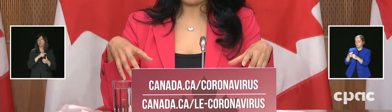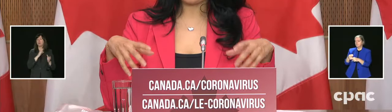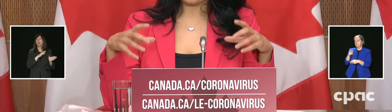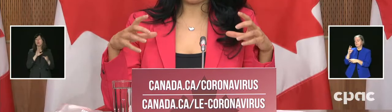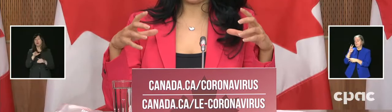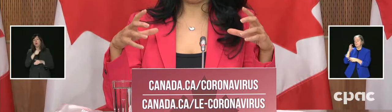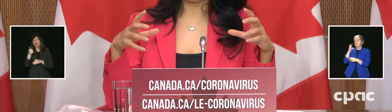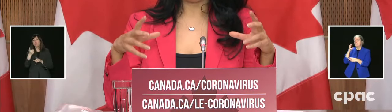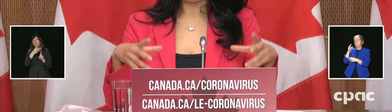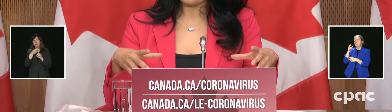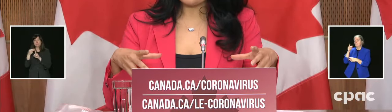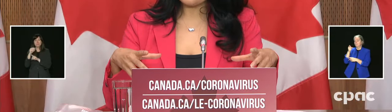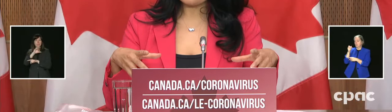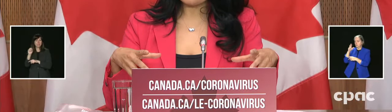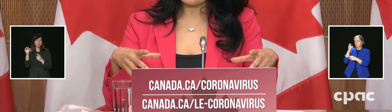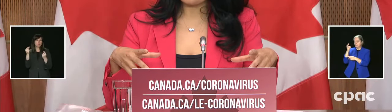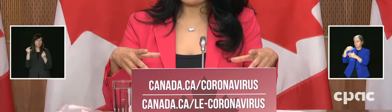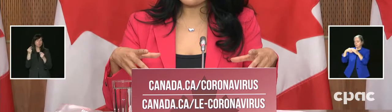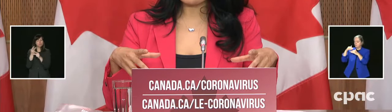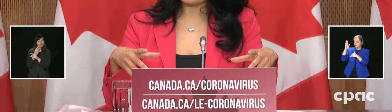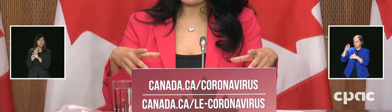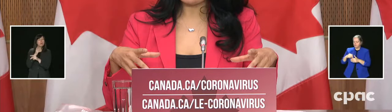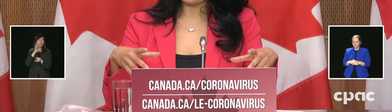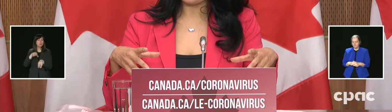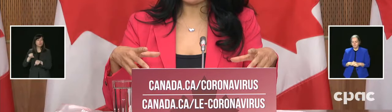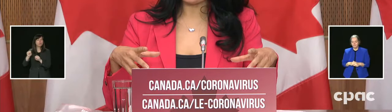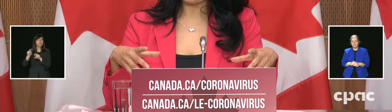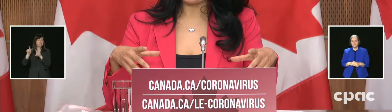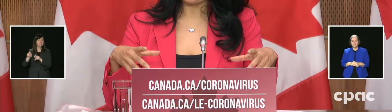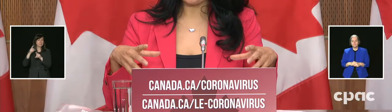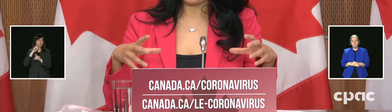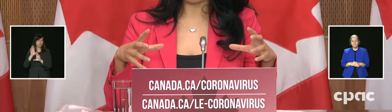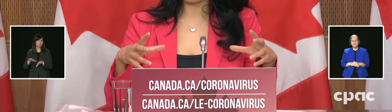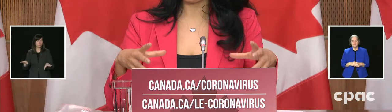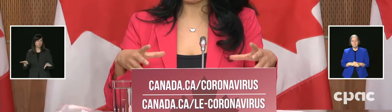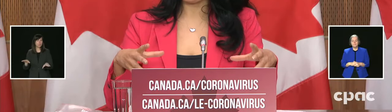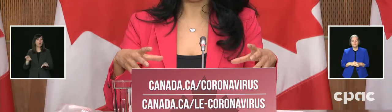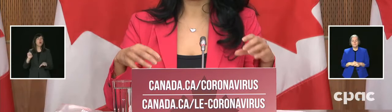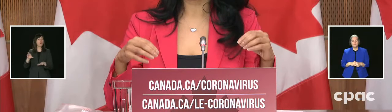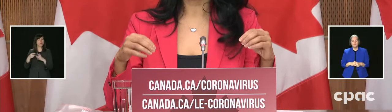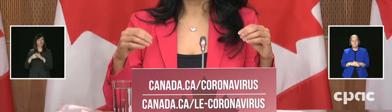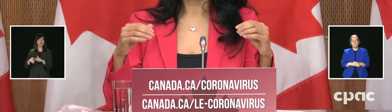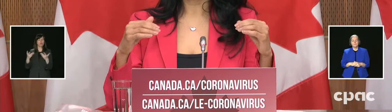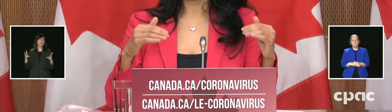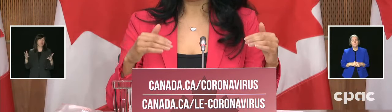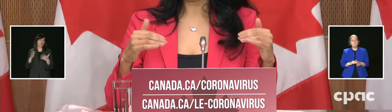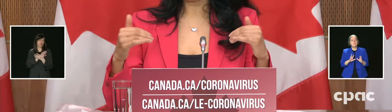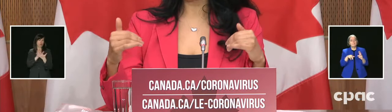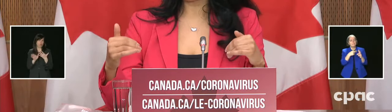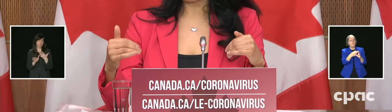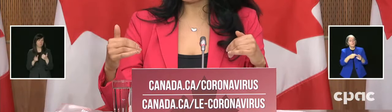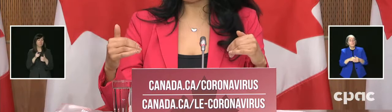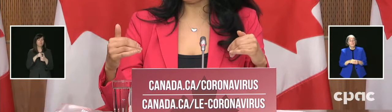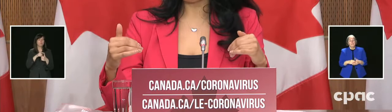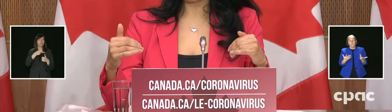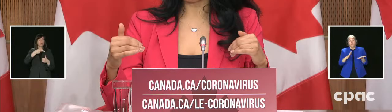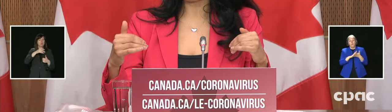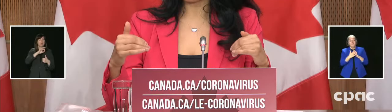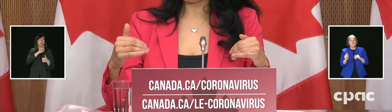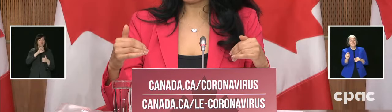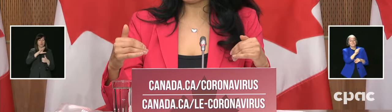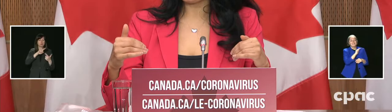manufacturers are either looking at doing clinical trials in children or have already started. So the Pfizer and the Moderna